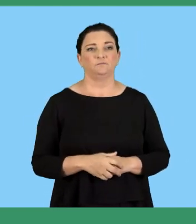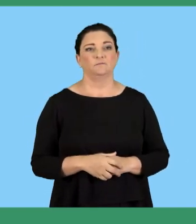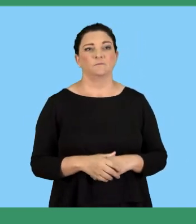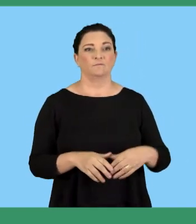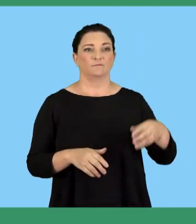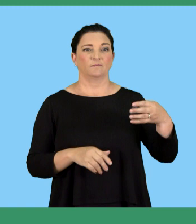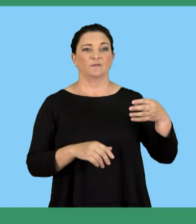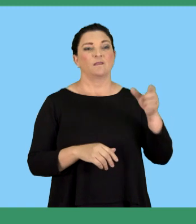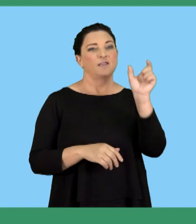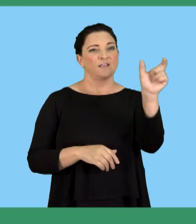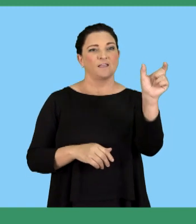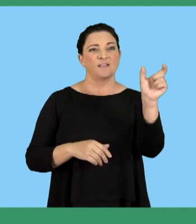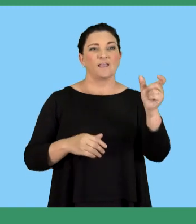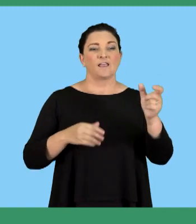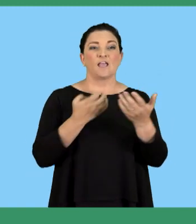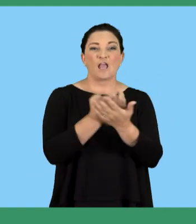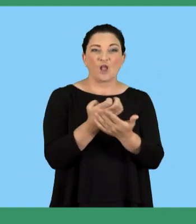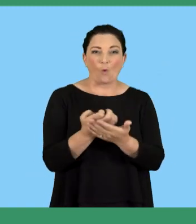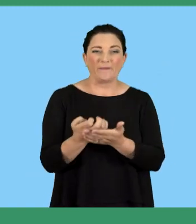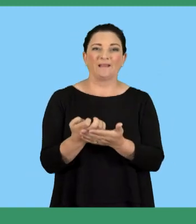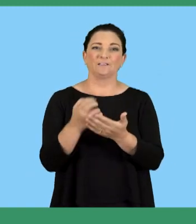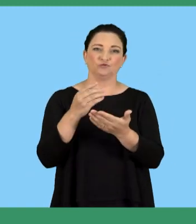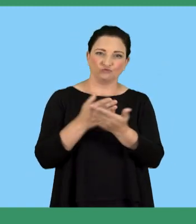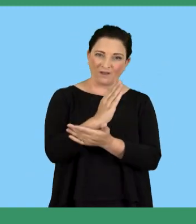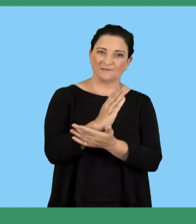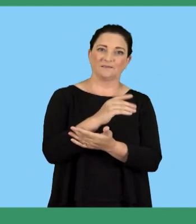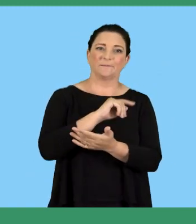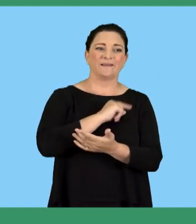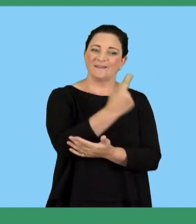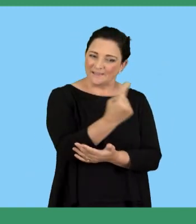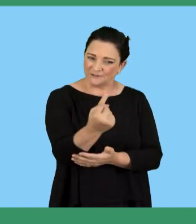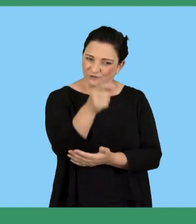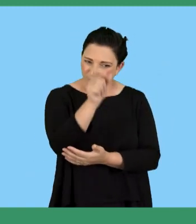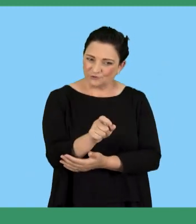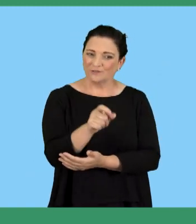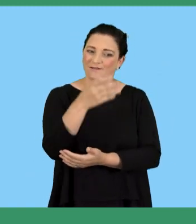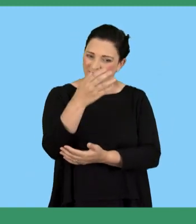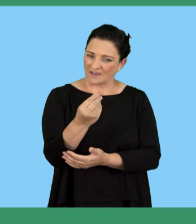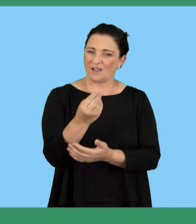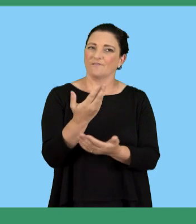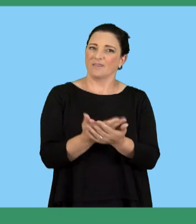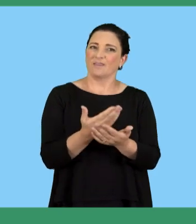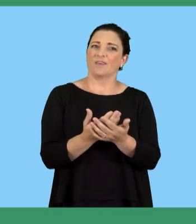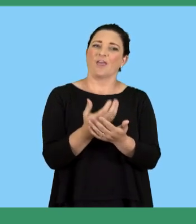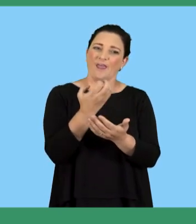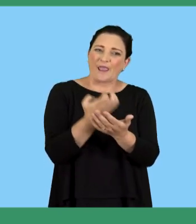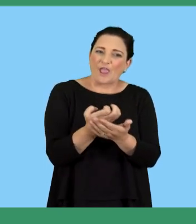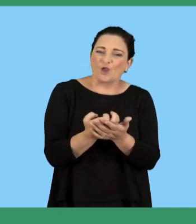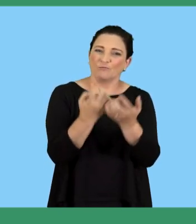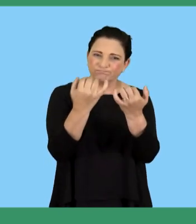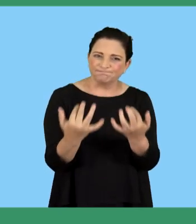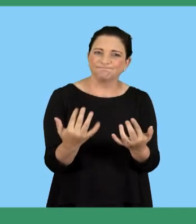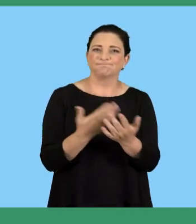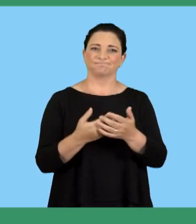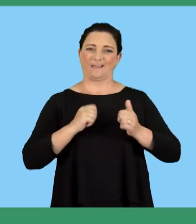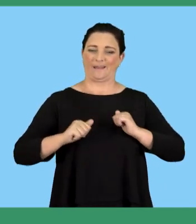we have includes the term economic rights, which refers to the right each person has to be economically